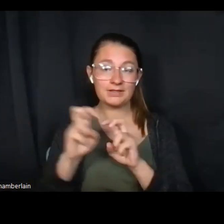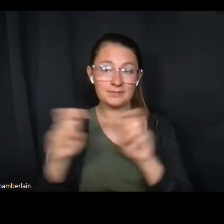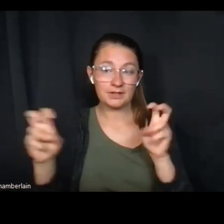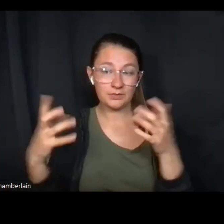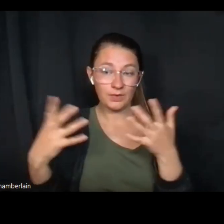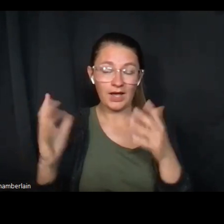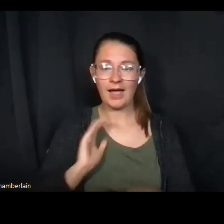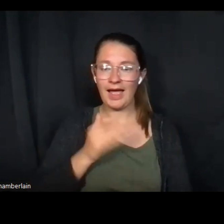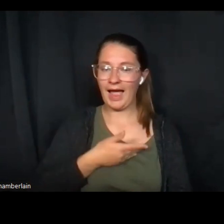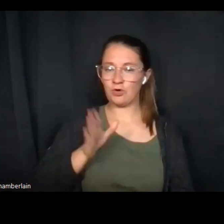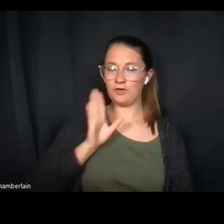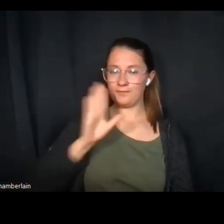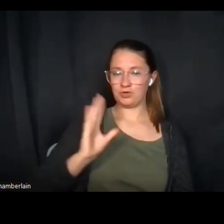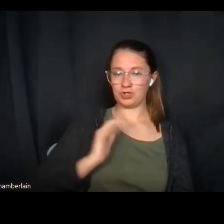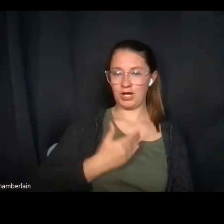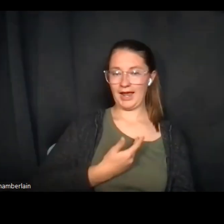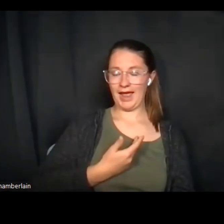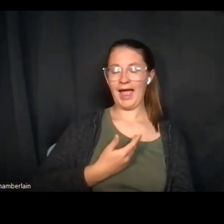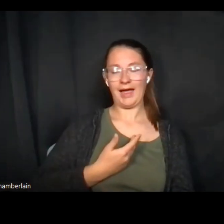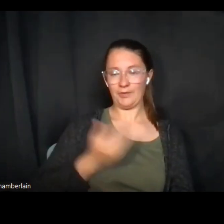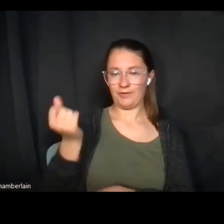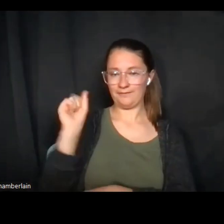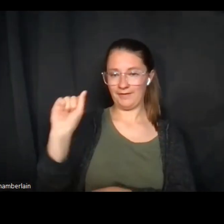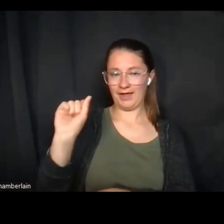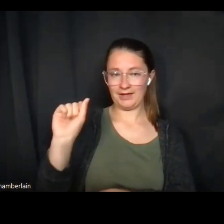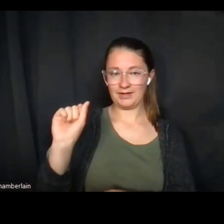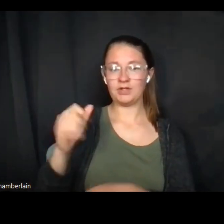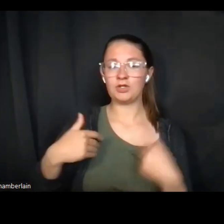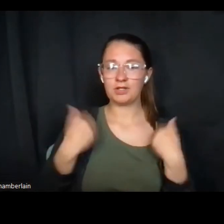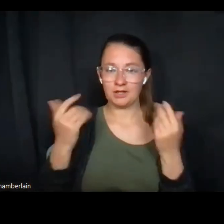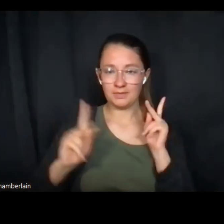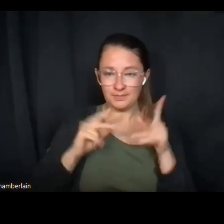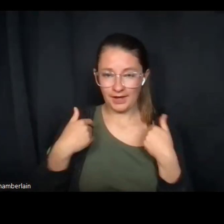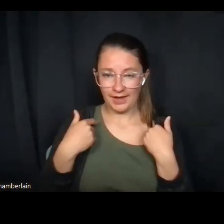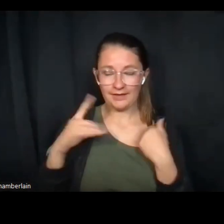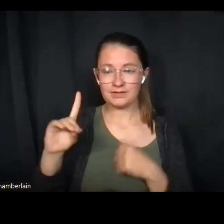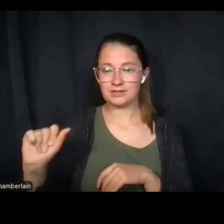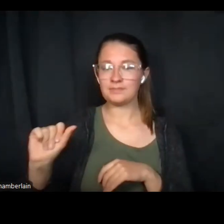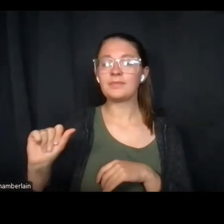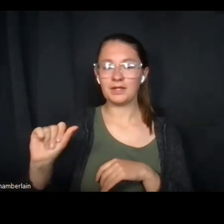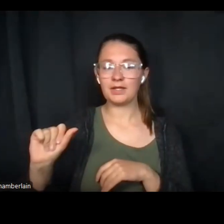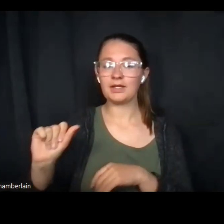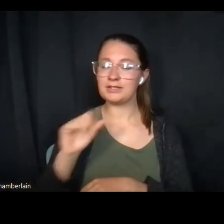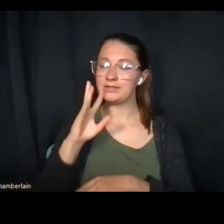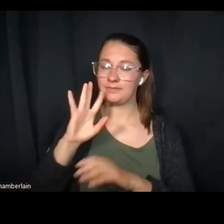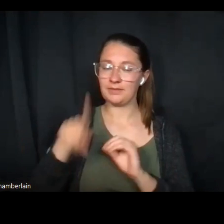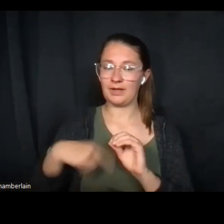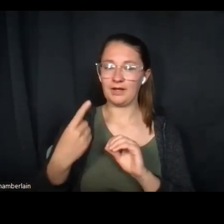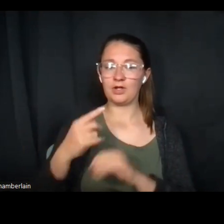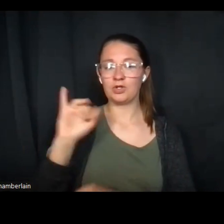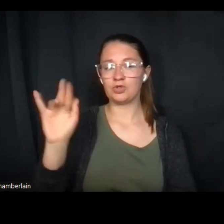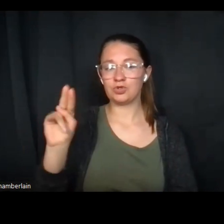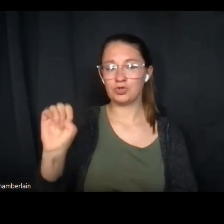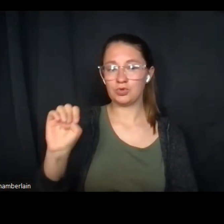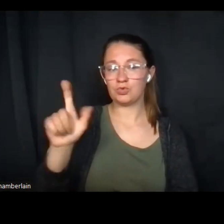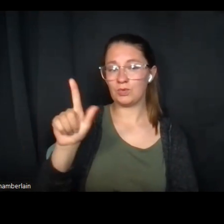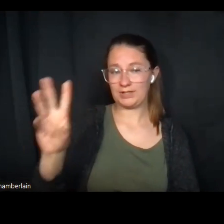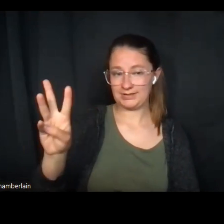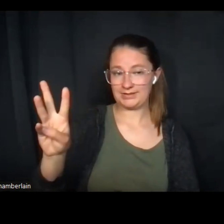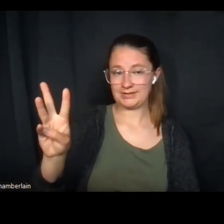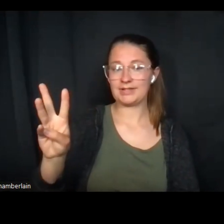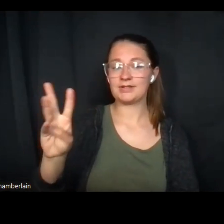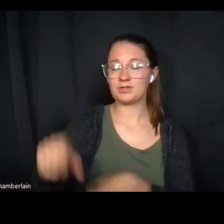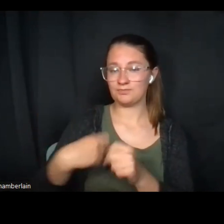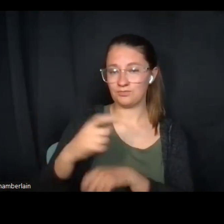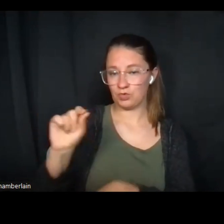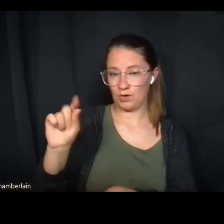Our Fight. Youth with Disabilities Speak Out. It will be on June 26th, 2025 from 6 p.m. to 7 p.m. Mountain